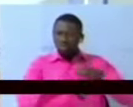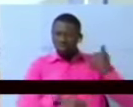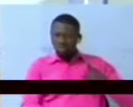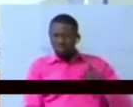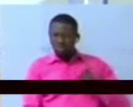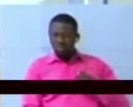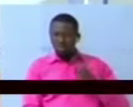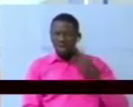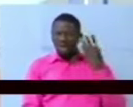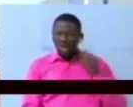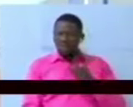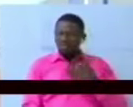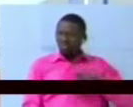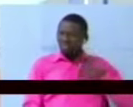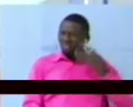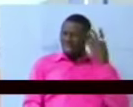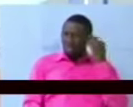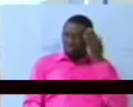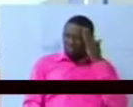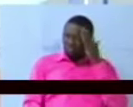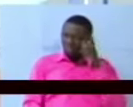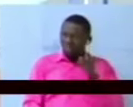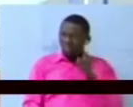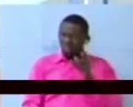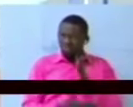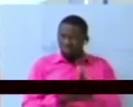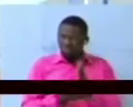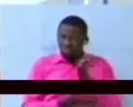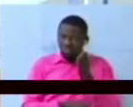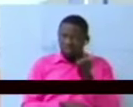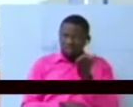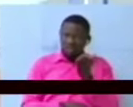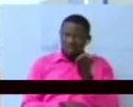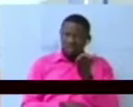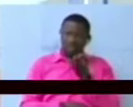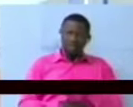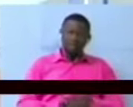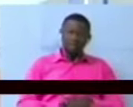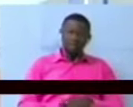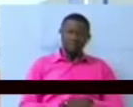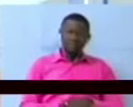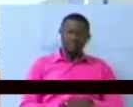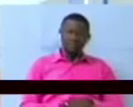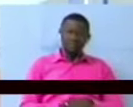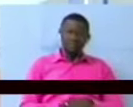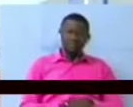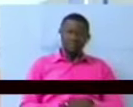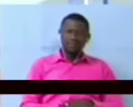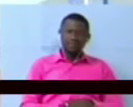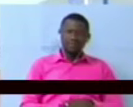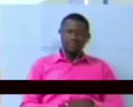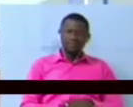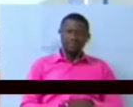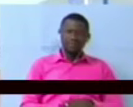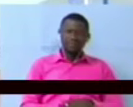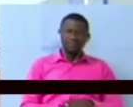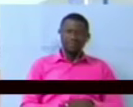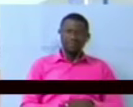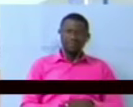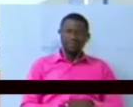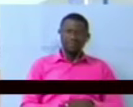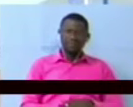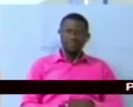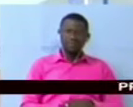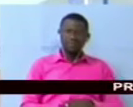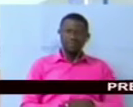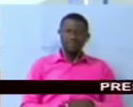musuta gis ko xamne toroxal nañ la fofu ci NIA te mom musuta bokka sax ci ñi nga xamne ñodi toroxal wala di